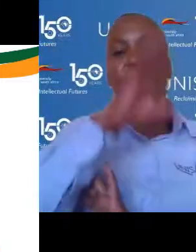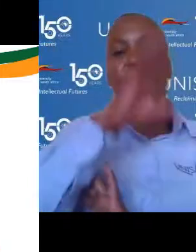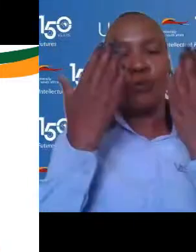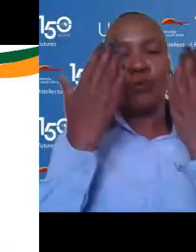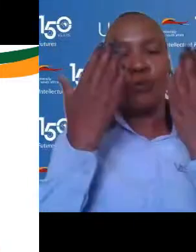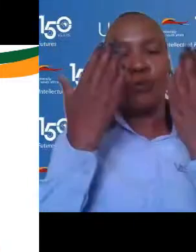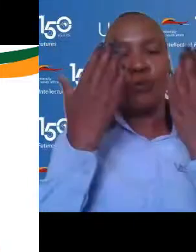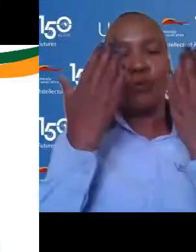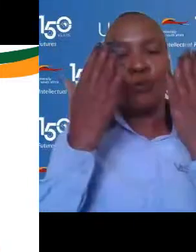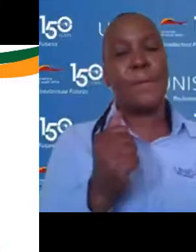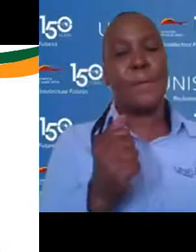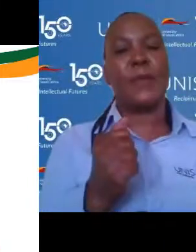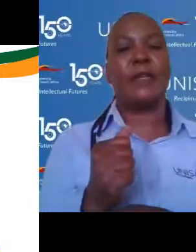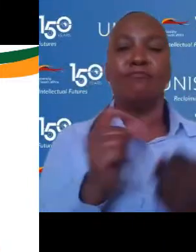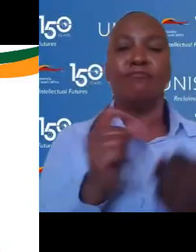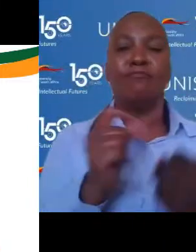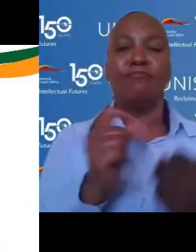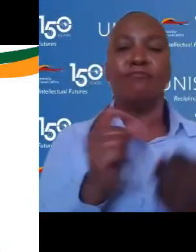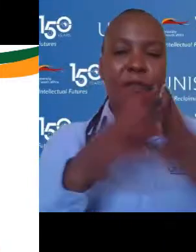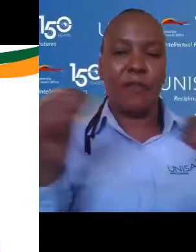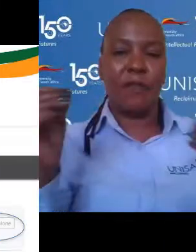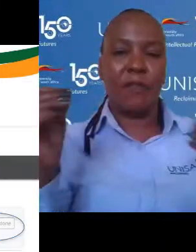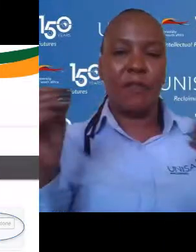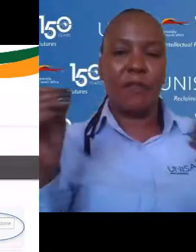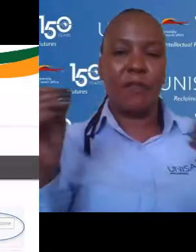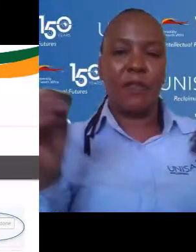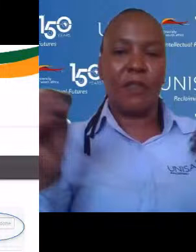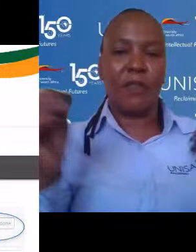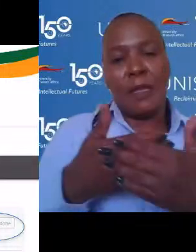these courses at your earliest convenience.